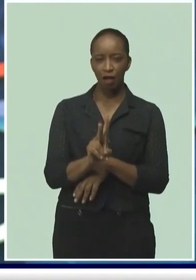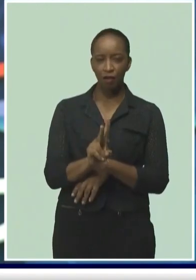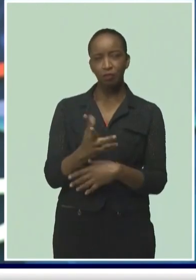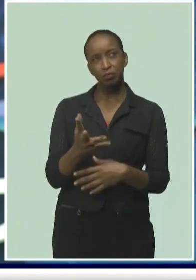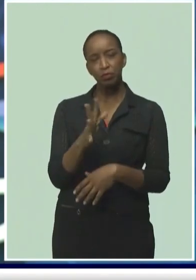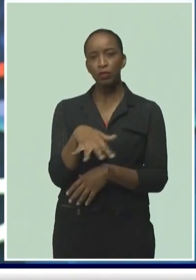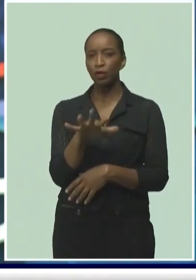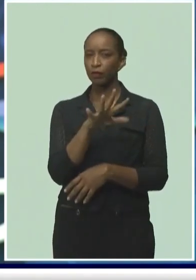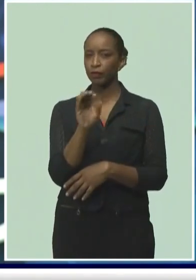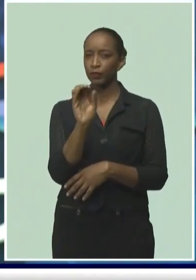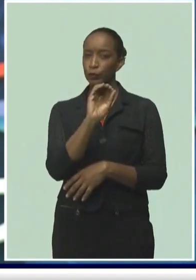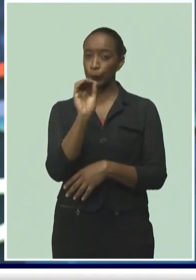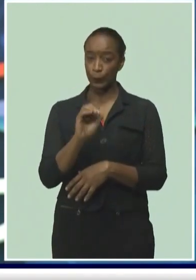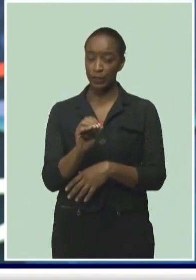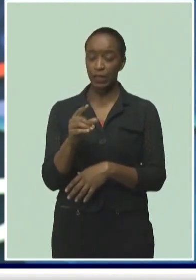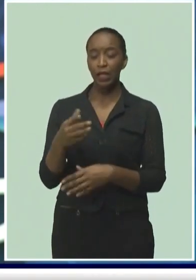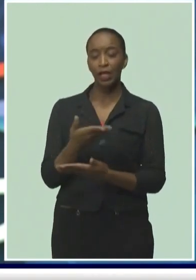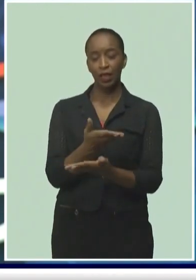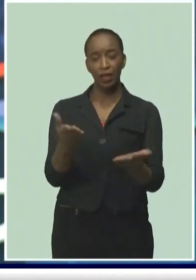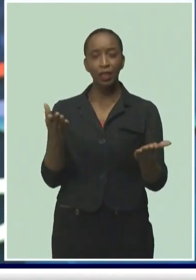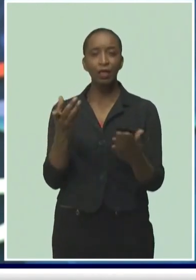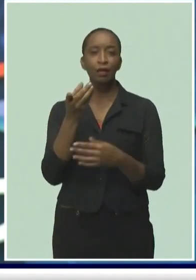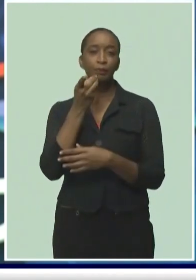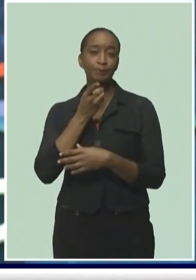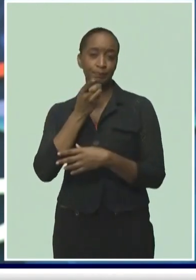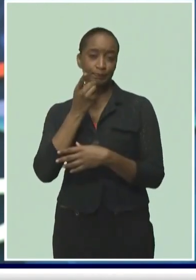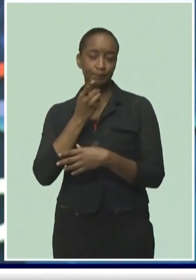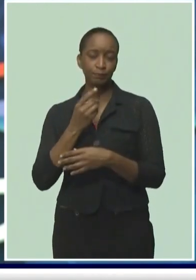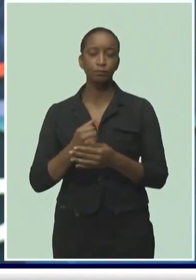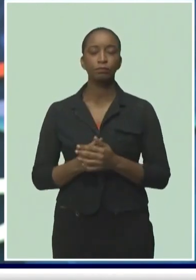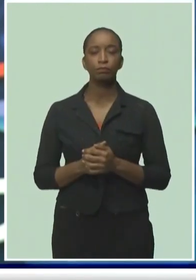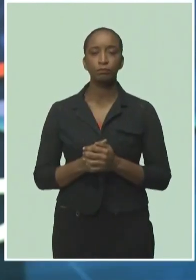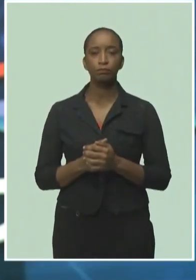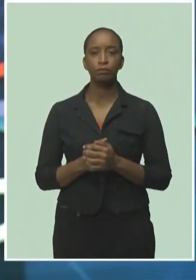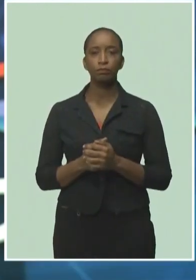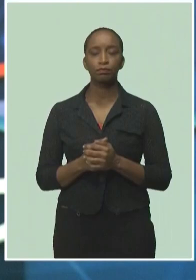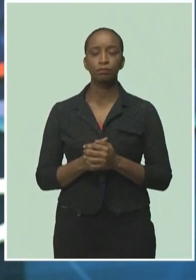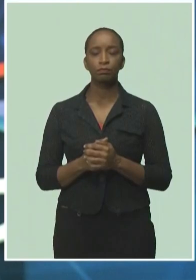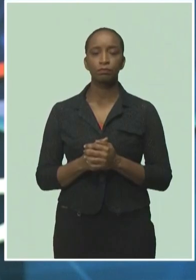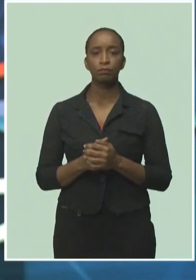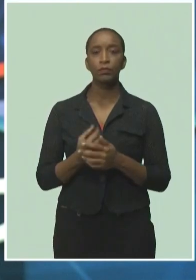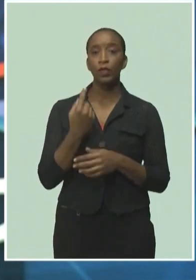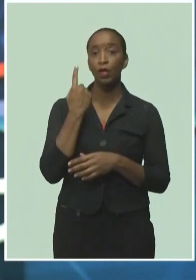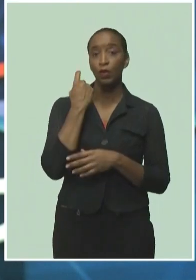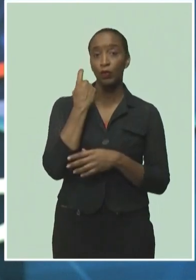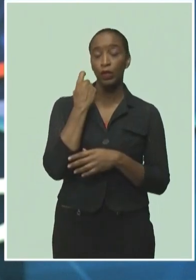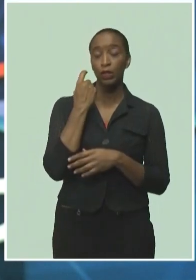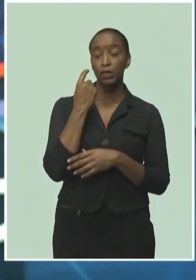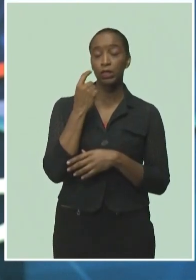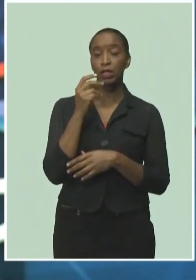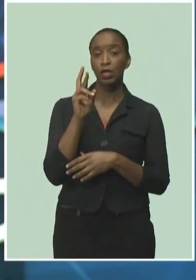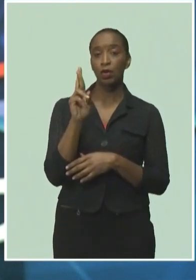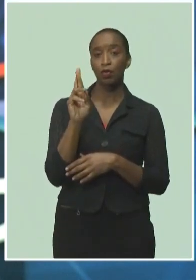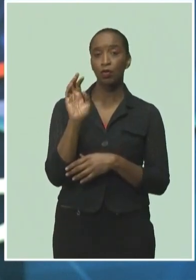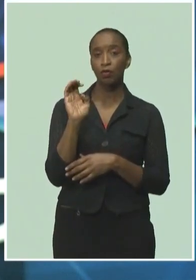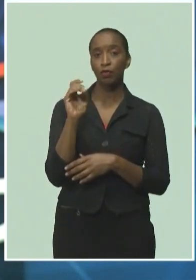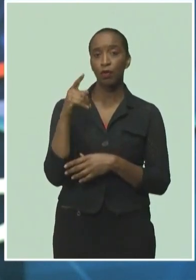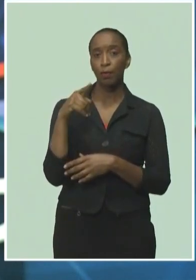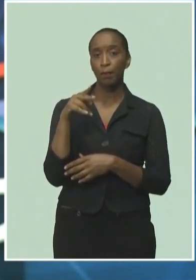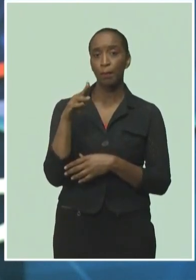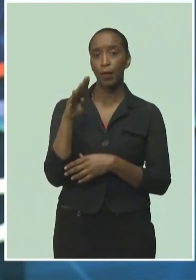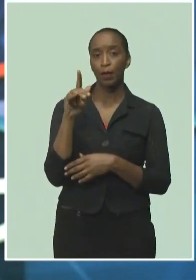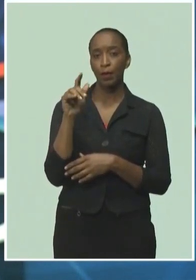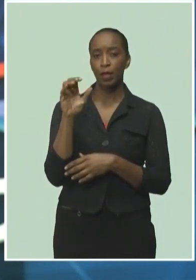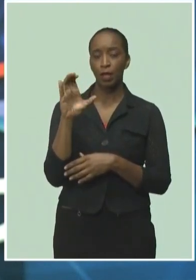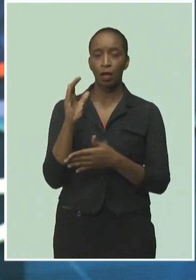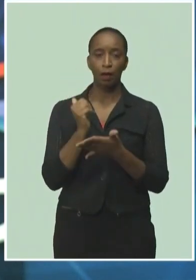fact was highlighted as World Diabetes Day was observed at the Republic Bank's annual health fair in Freedom Park yesterday.